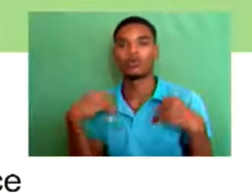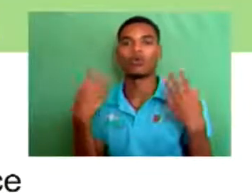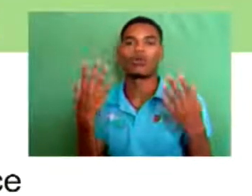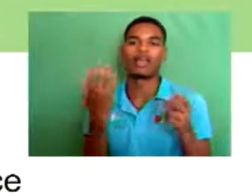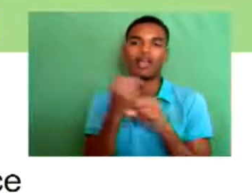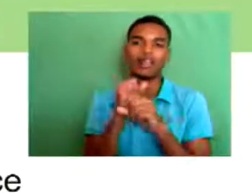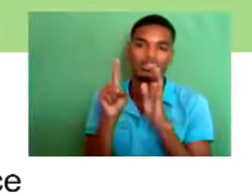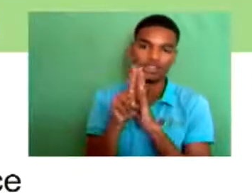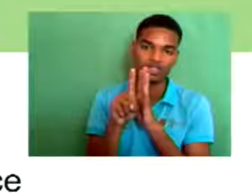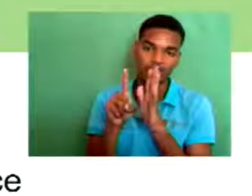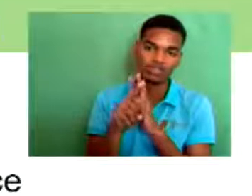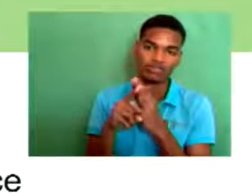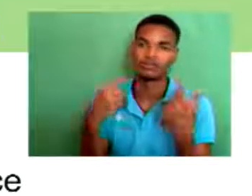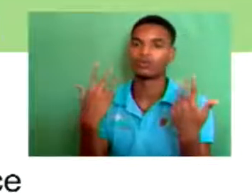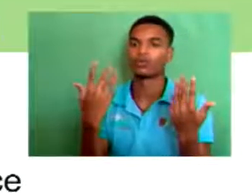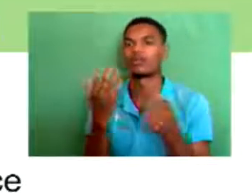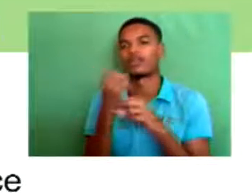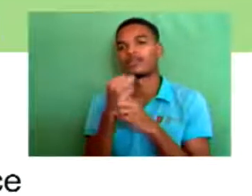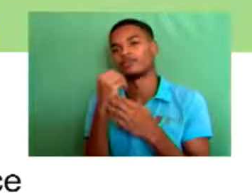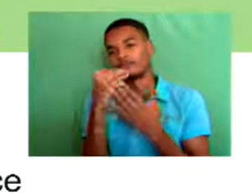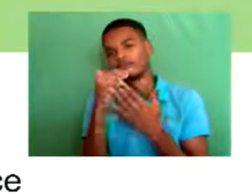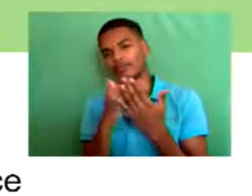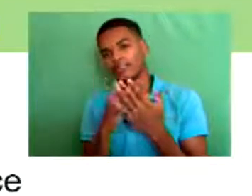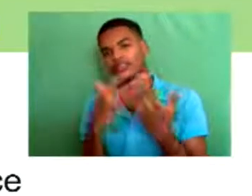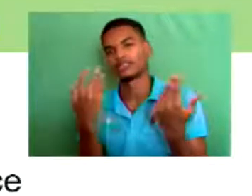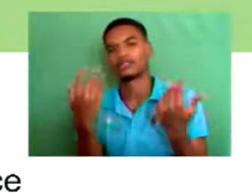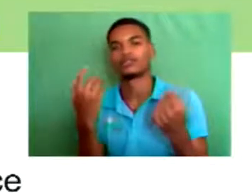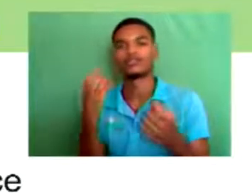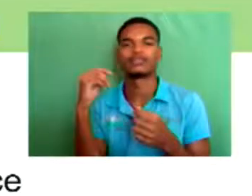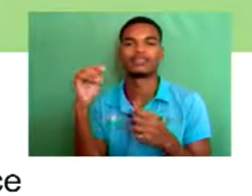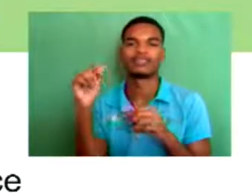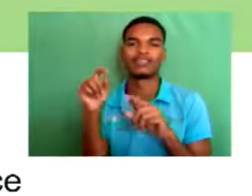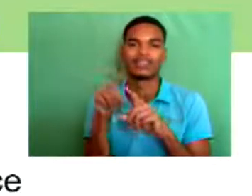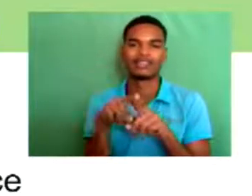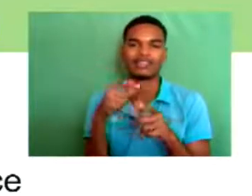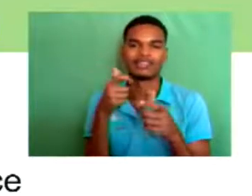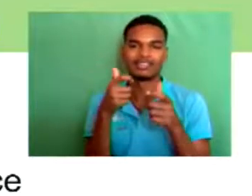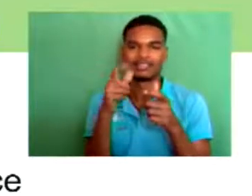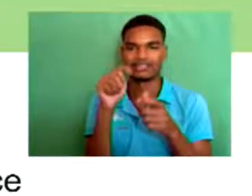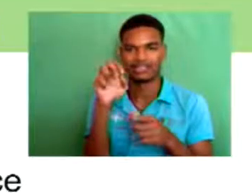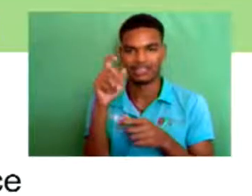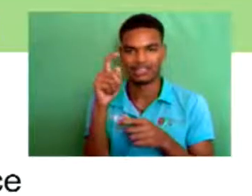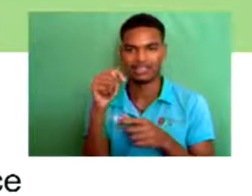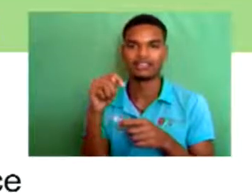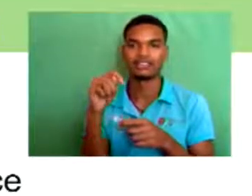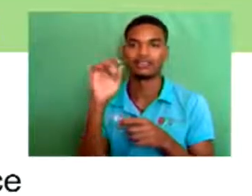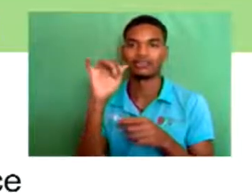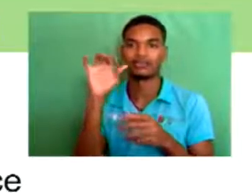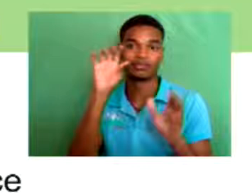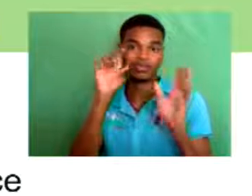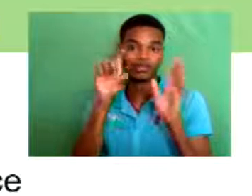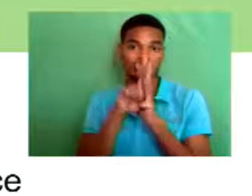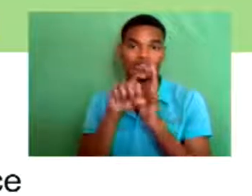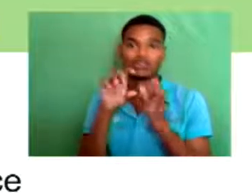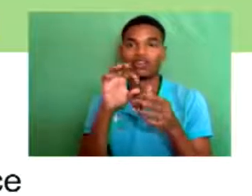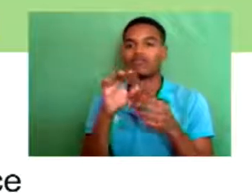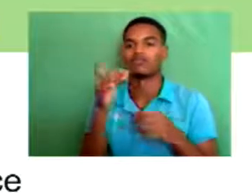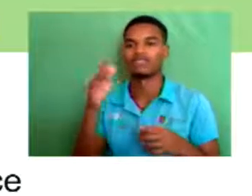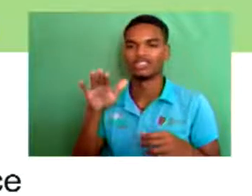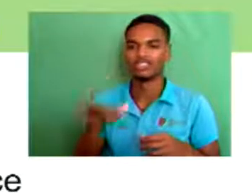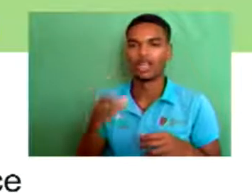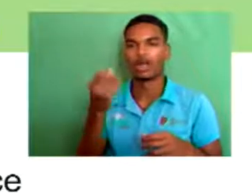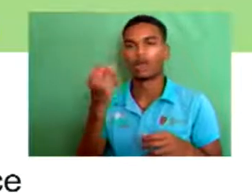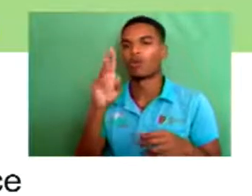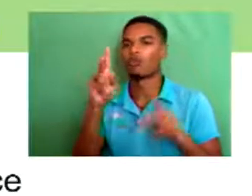Ananda message as AAA text, and then the picture of the missing child or the suspect or circumstances are sent